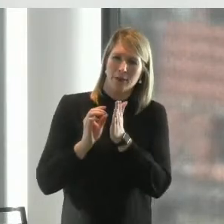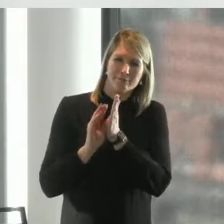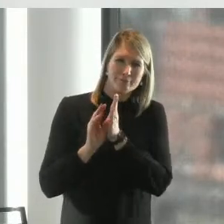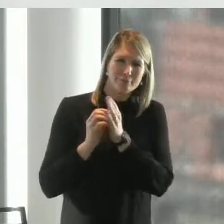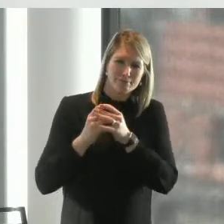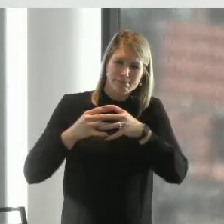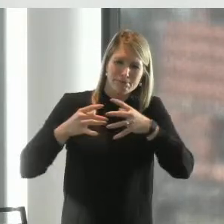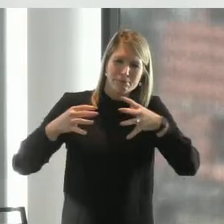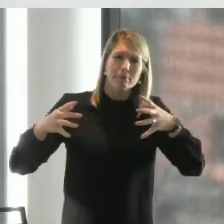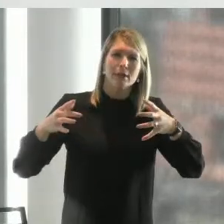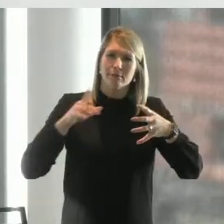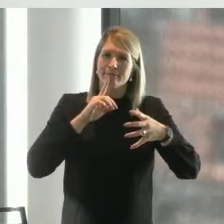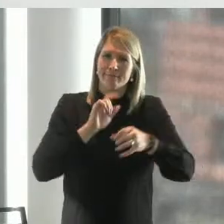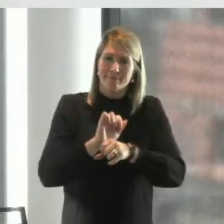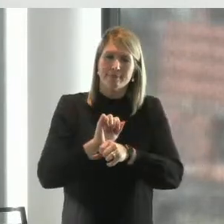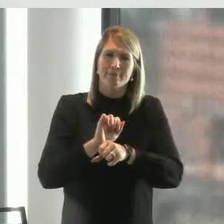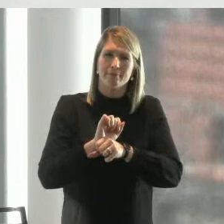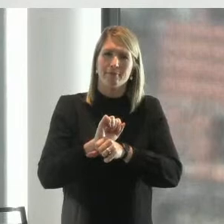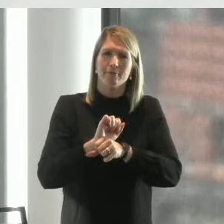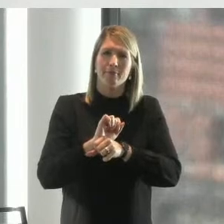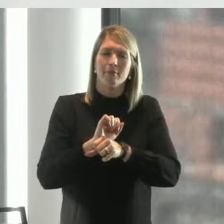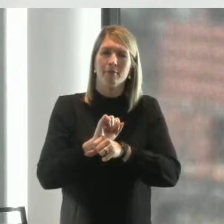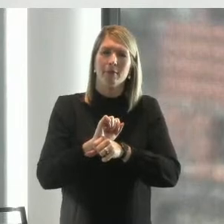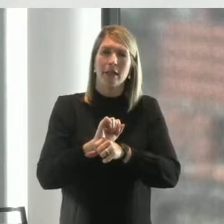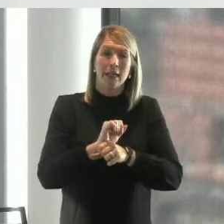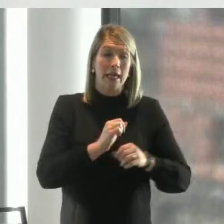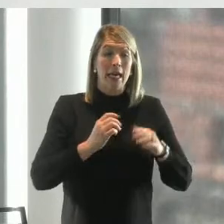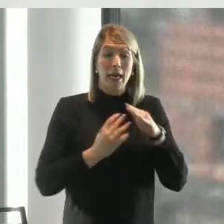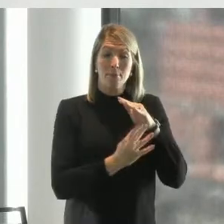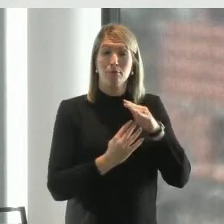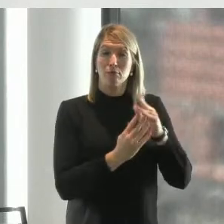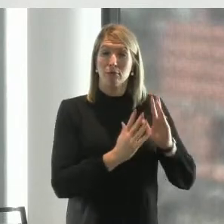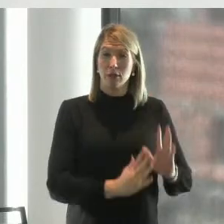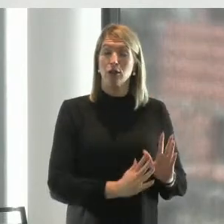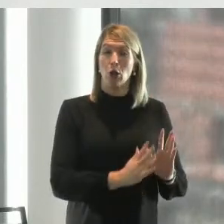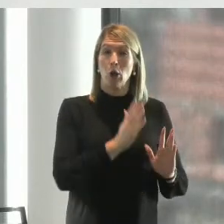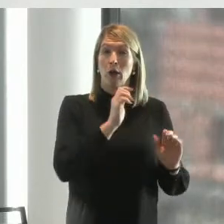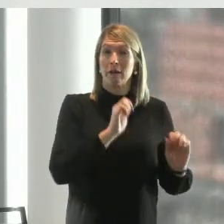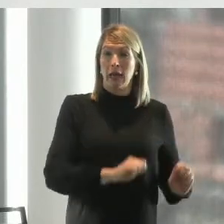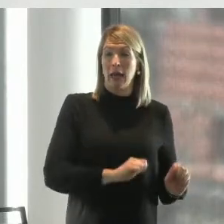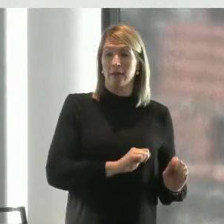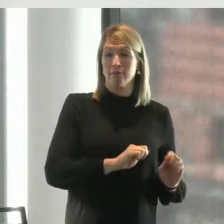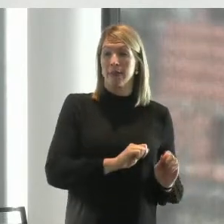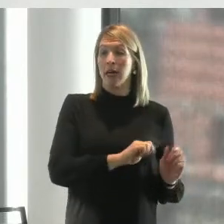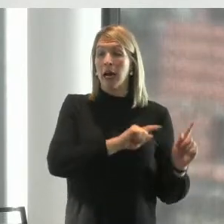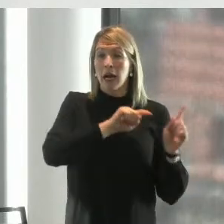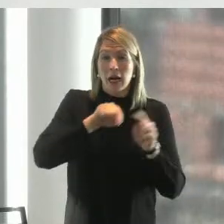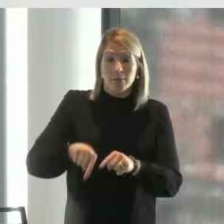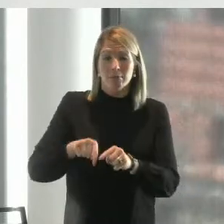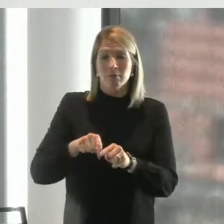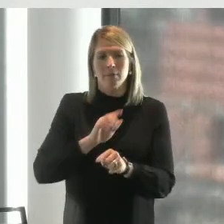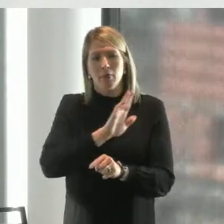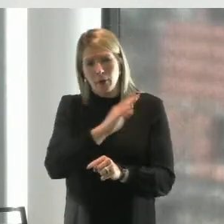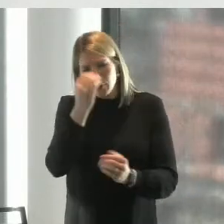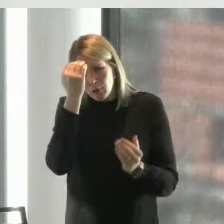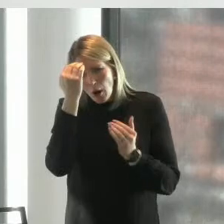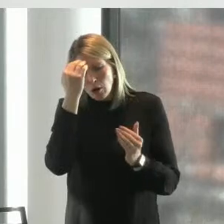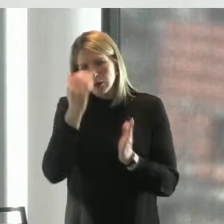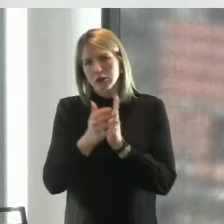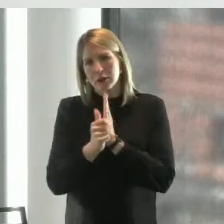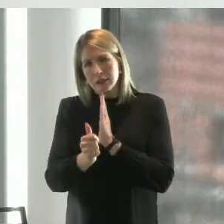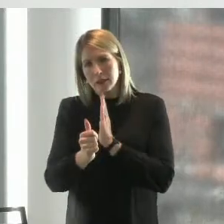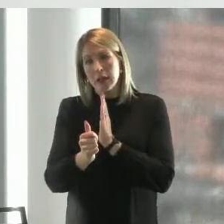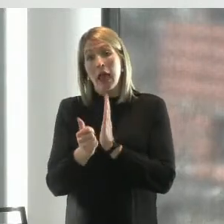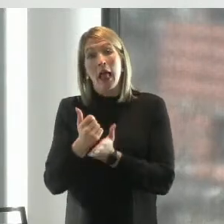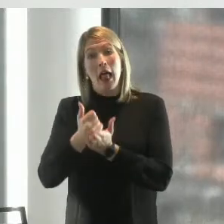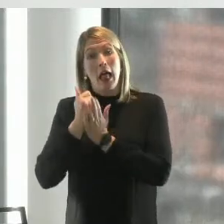Labrador. They will allow local companies to better compete in the global marketplace. And one thing we've